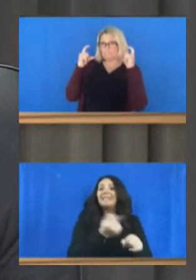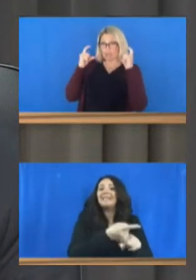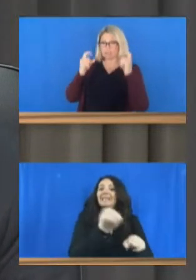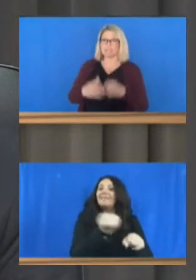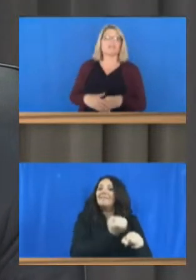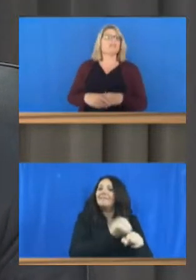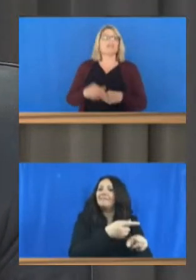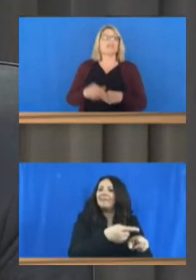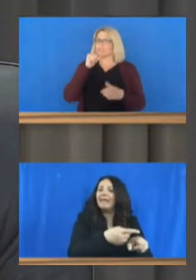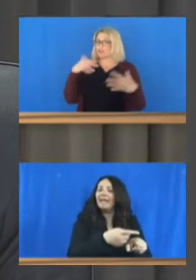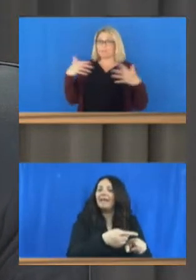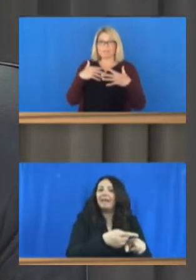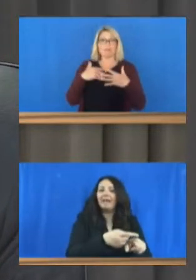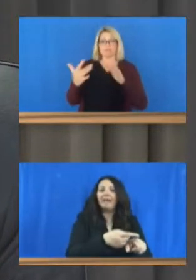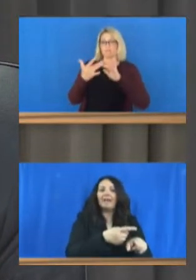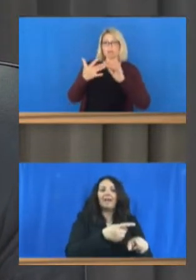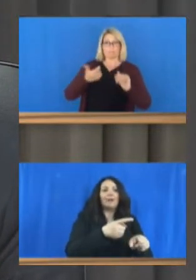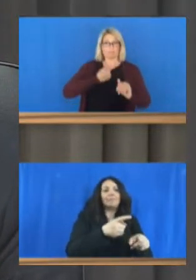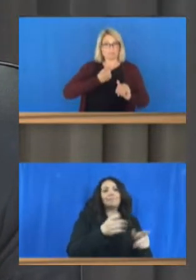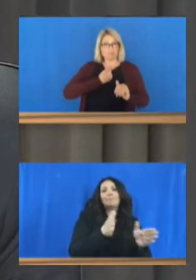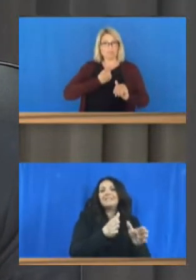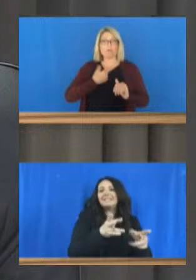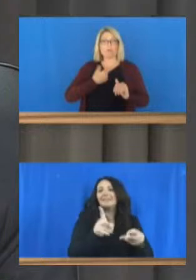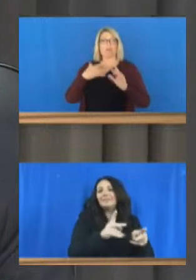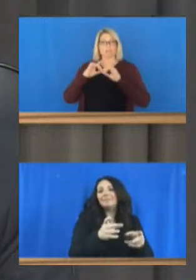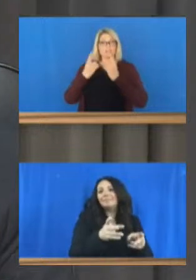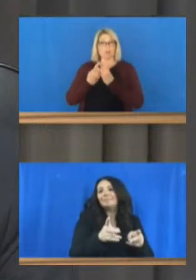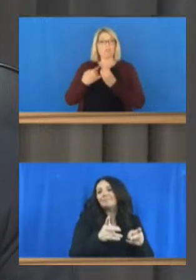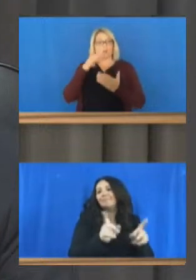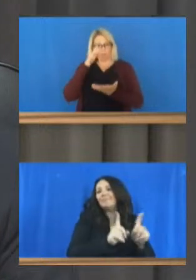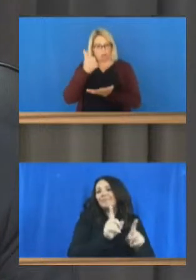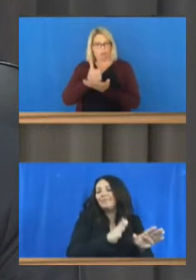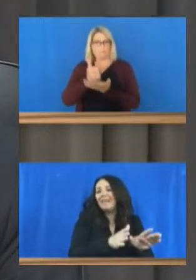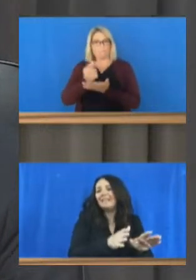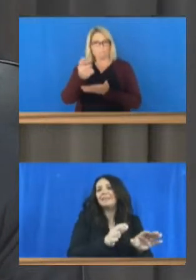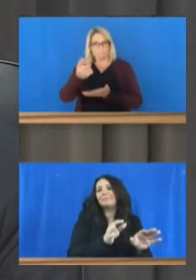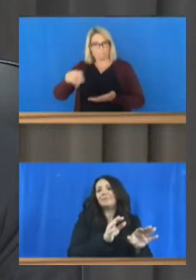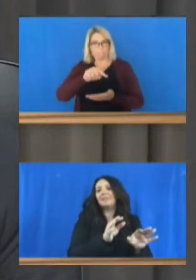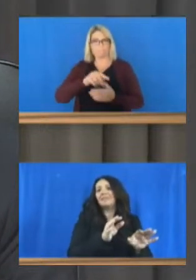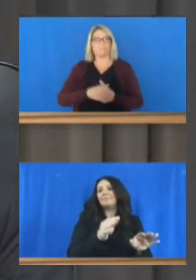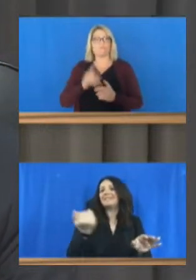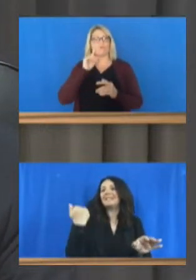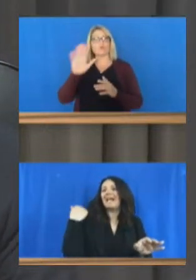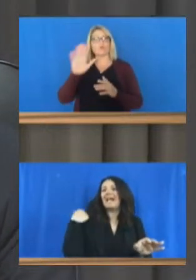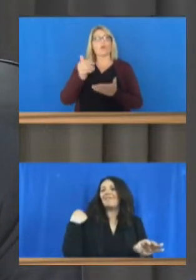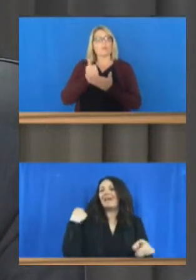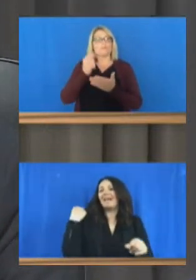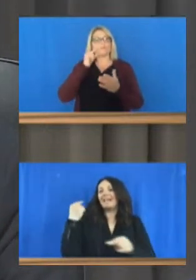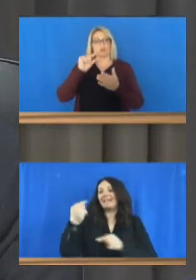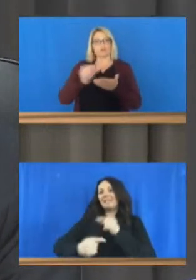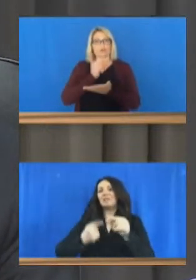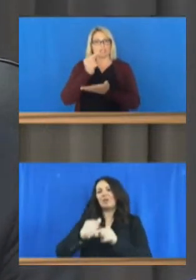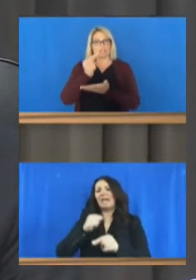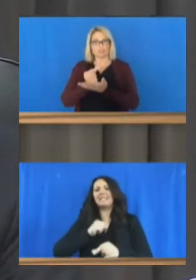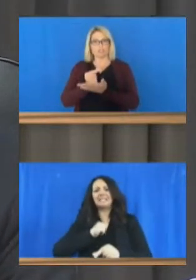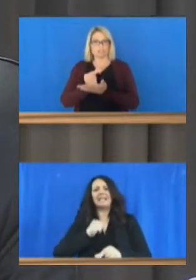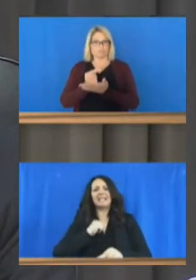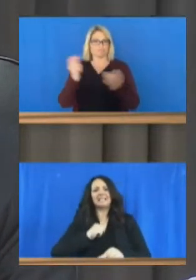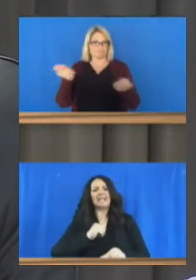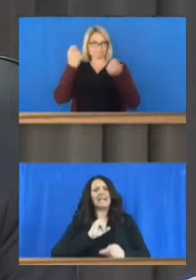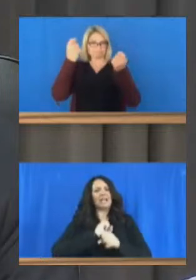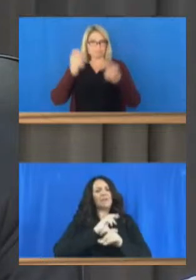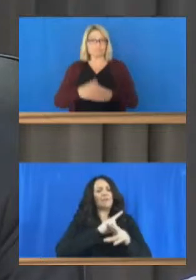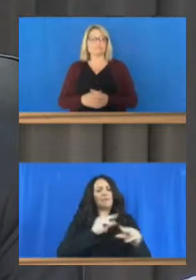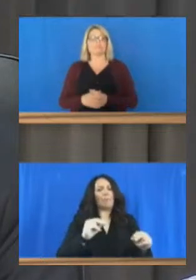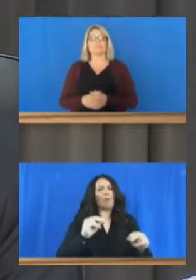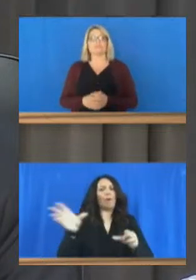getting closer to the end here, but we need to keep working together to get there. Et les précautions, les mesures sanitaires que nous prenons servent autant à nous protéger